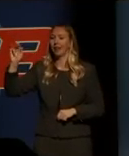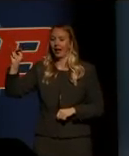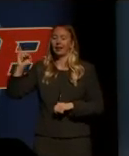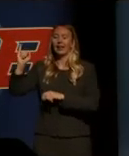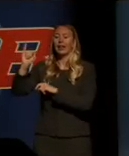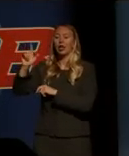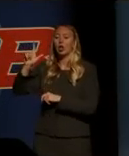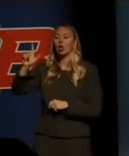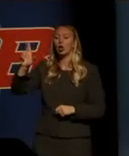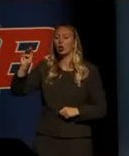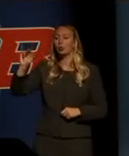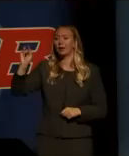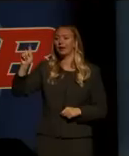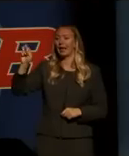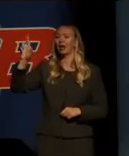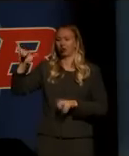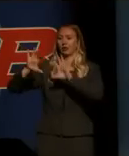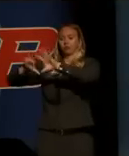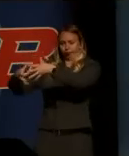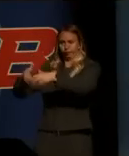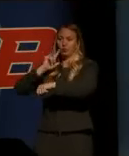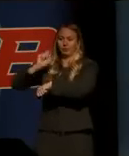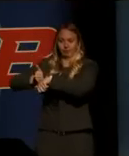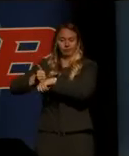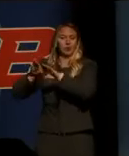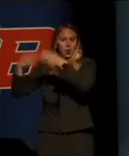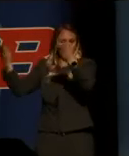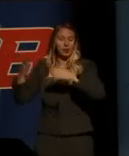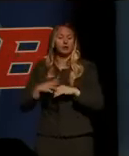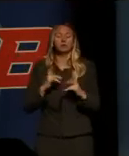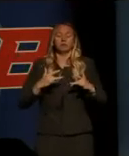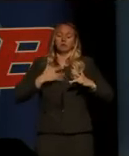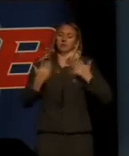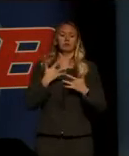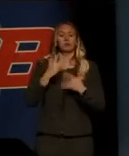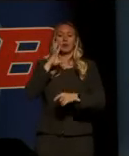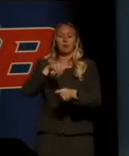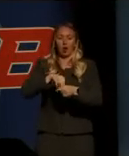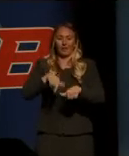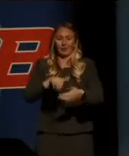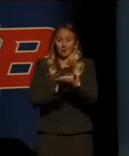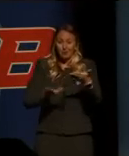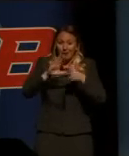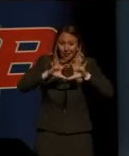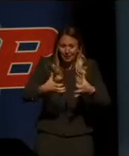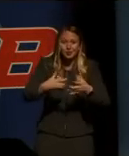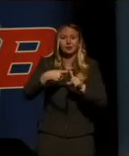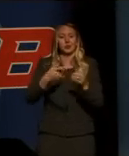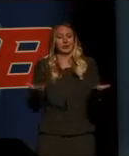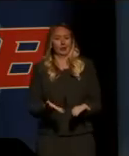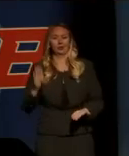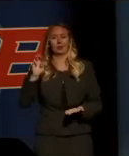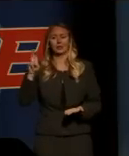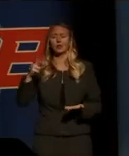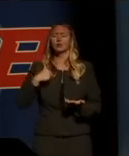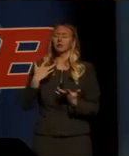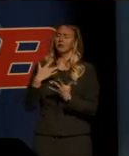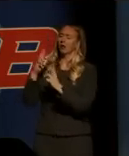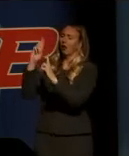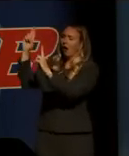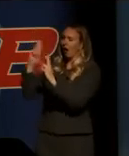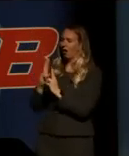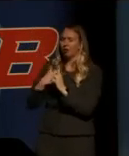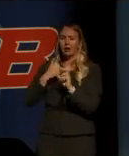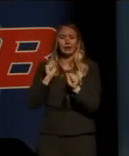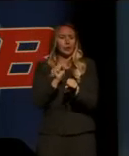exciting time to be in the college and at Boise State, and I feel tremendously honored to be able to work with